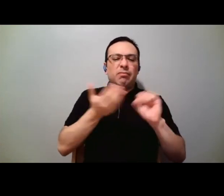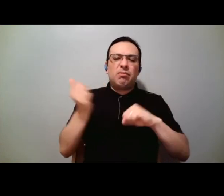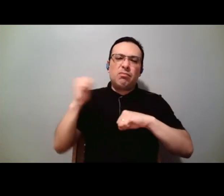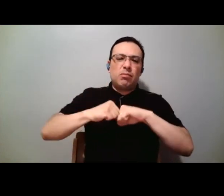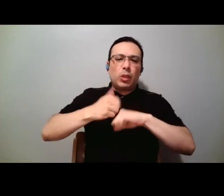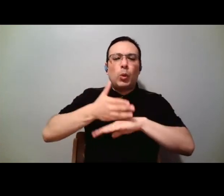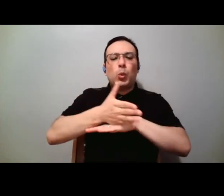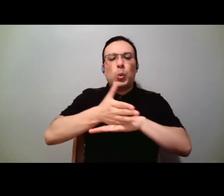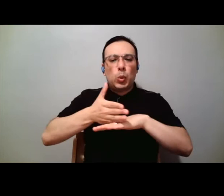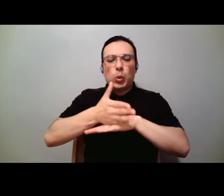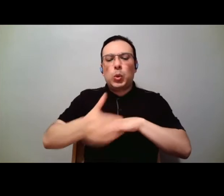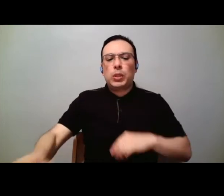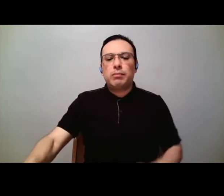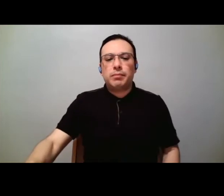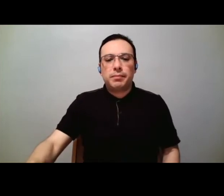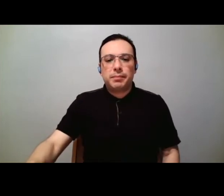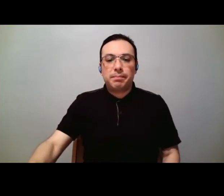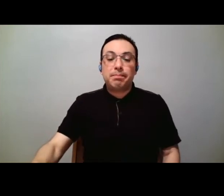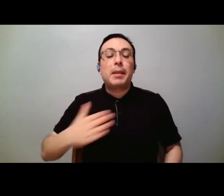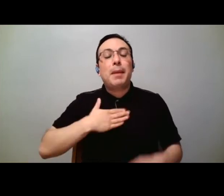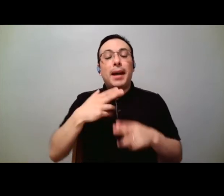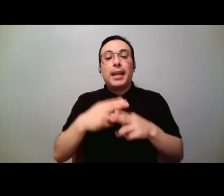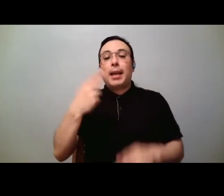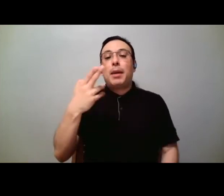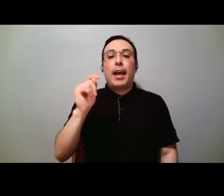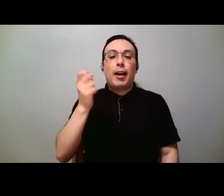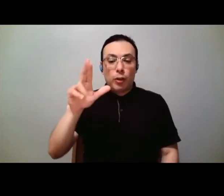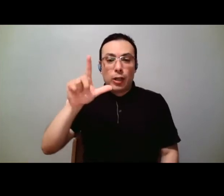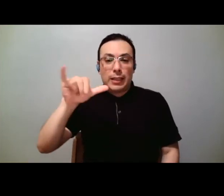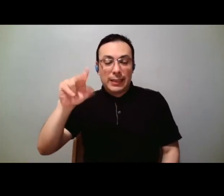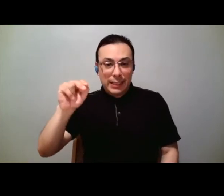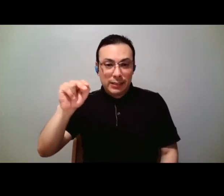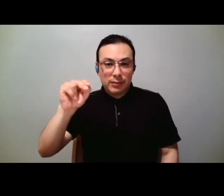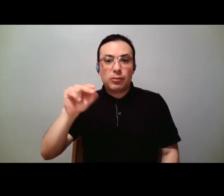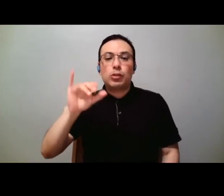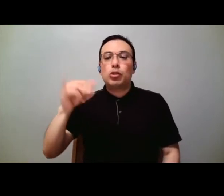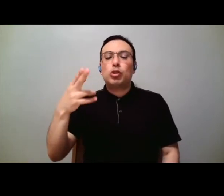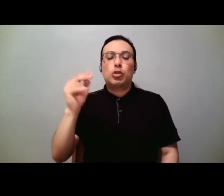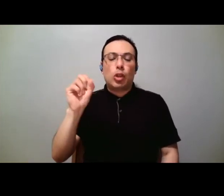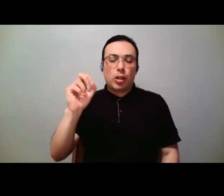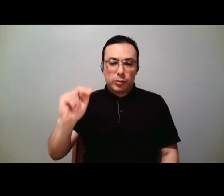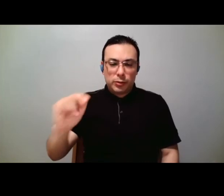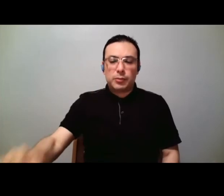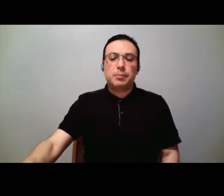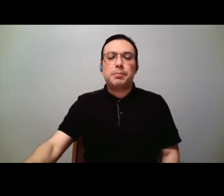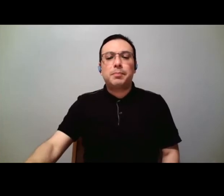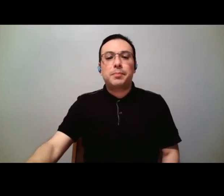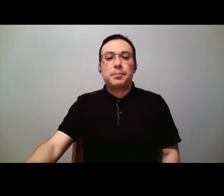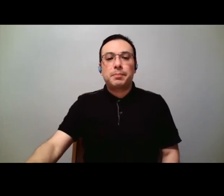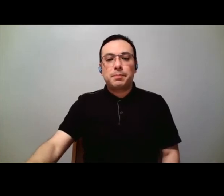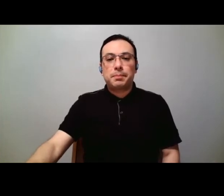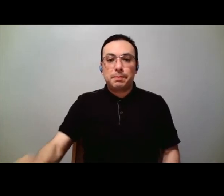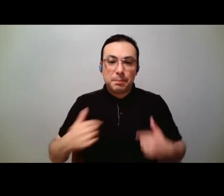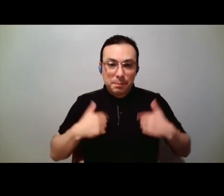My name is Heather Lynn Johnson. I am a poet and an artist resting on unceded land and